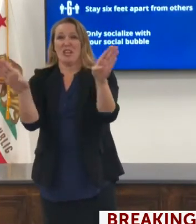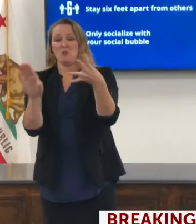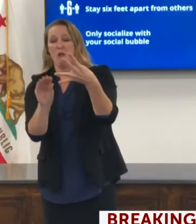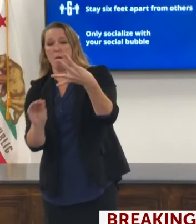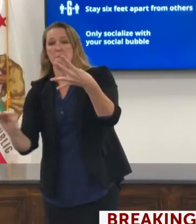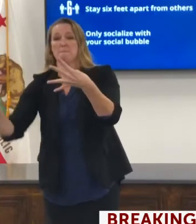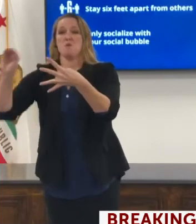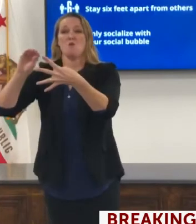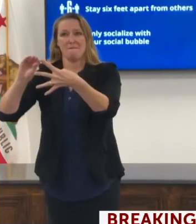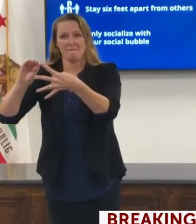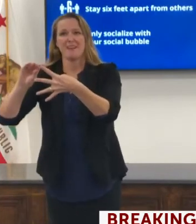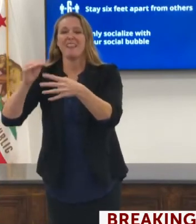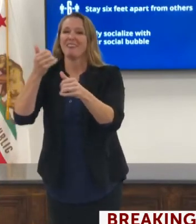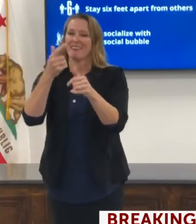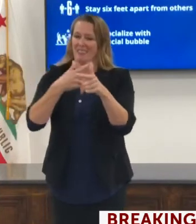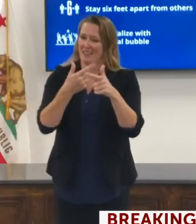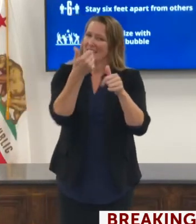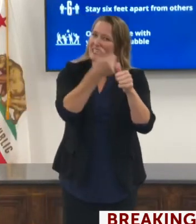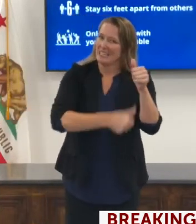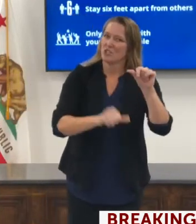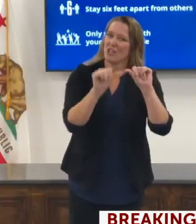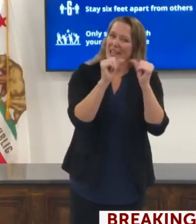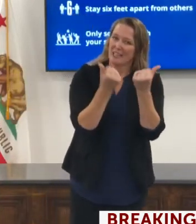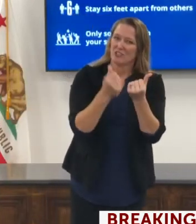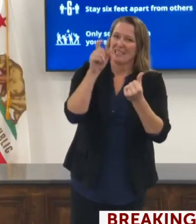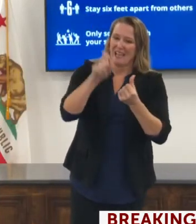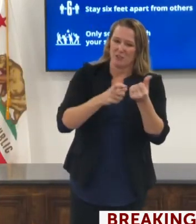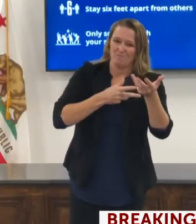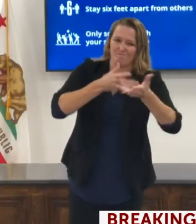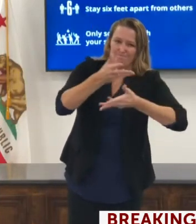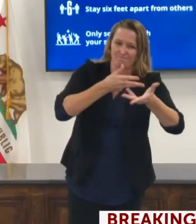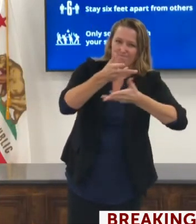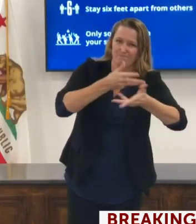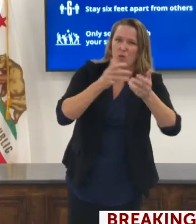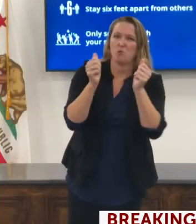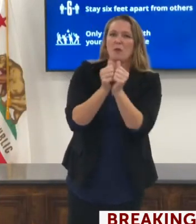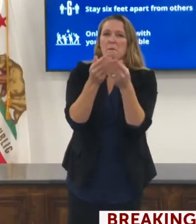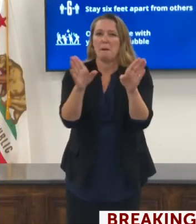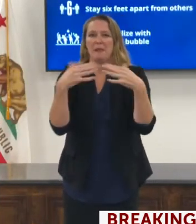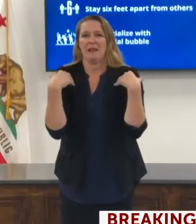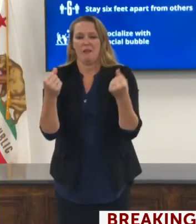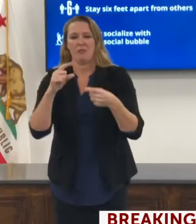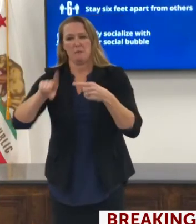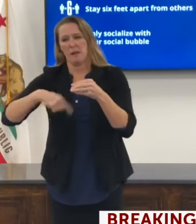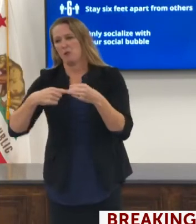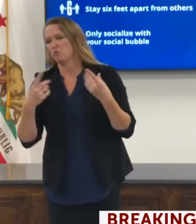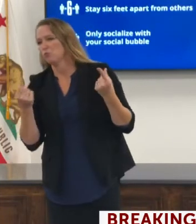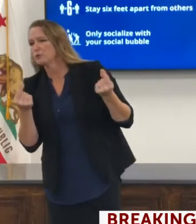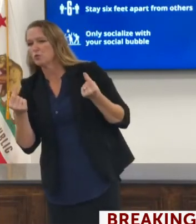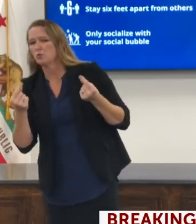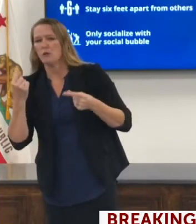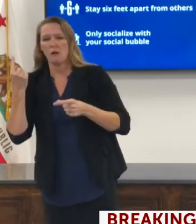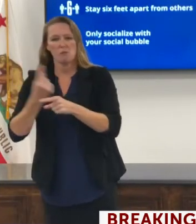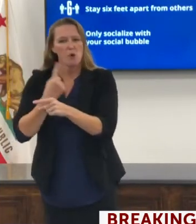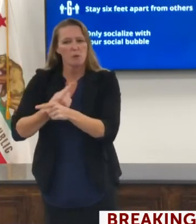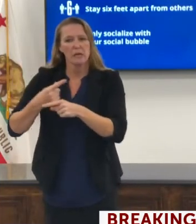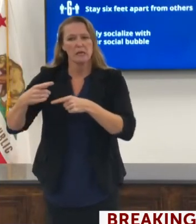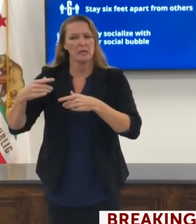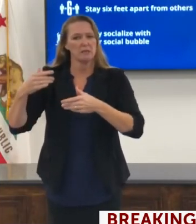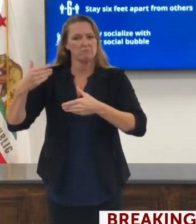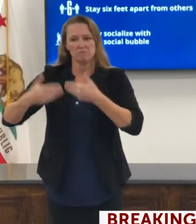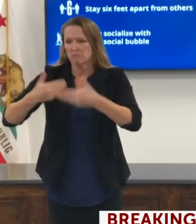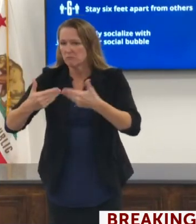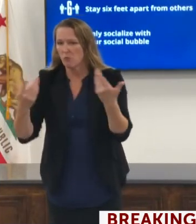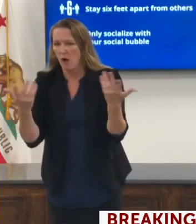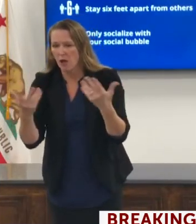jurisdiction, each local agency would be talking with public health about what's appropriate. So even though the state is saying you